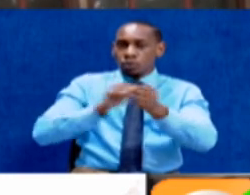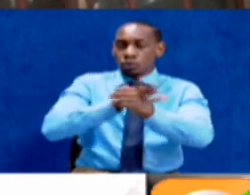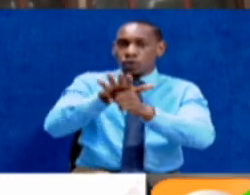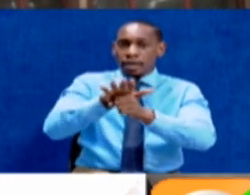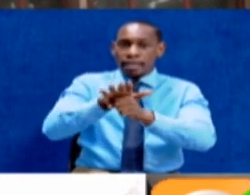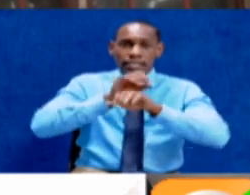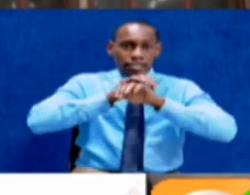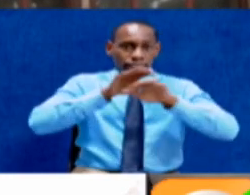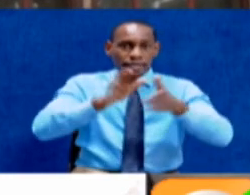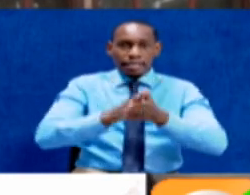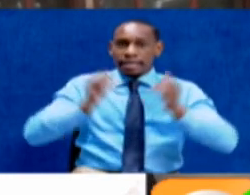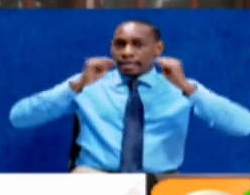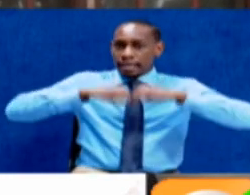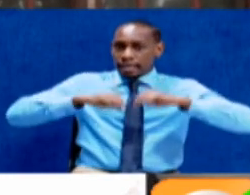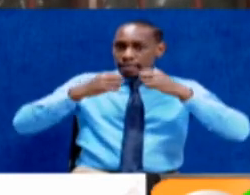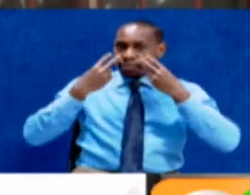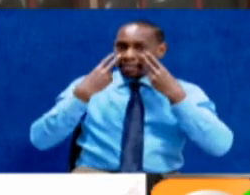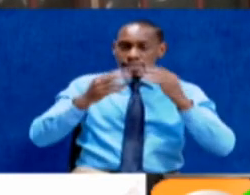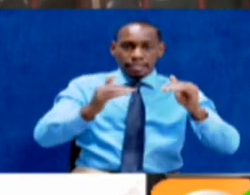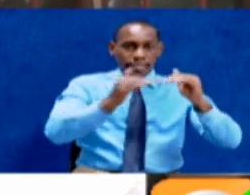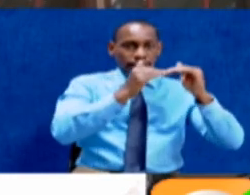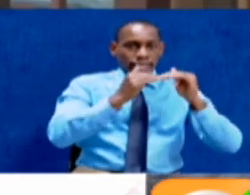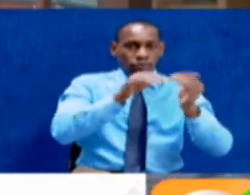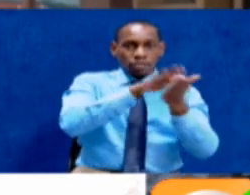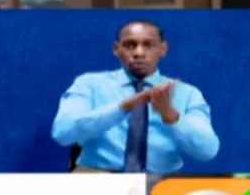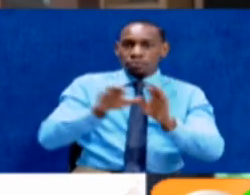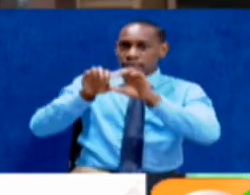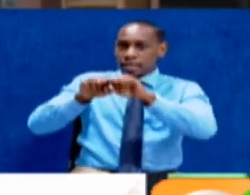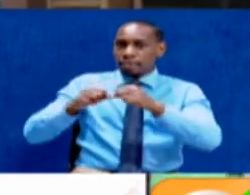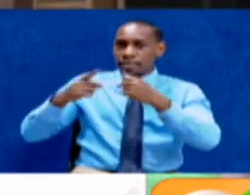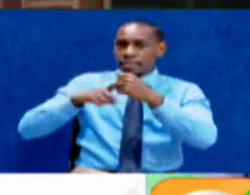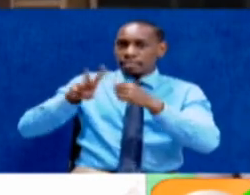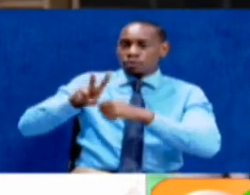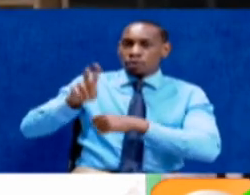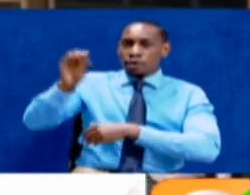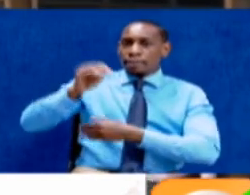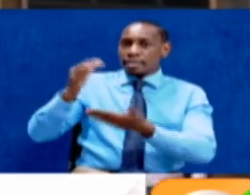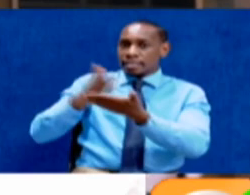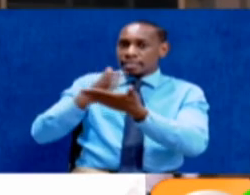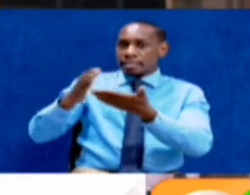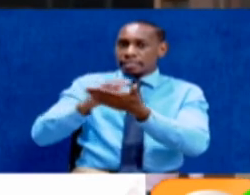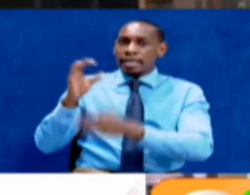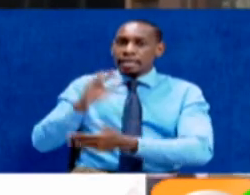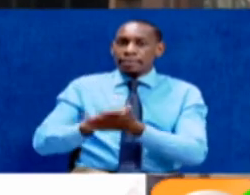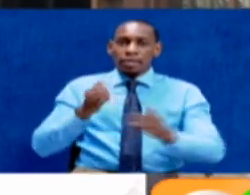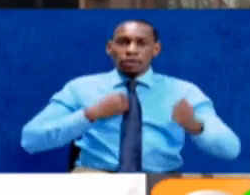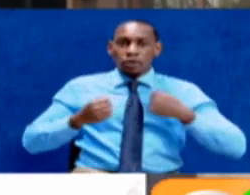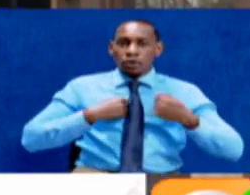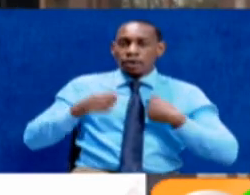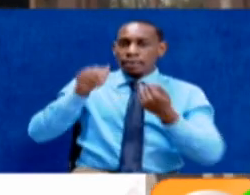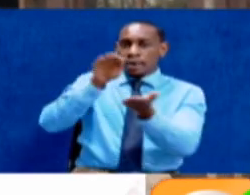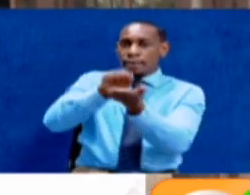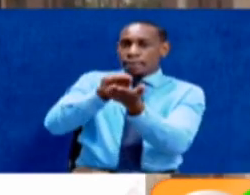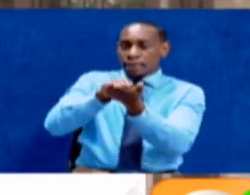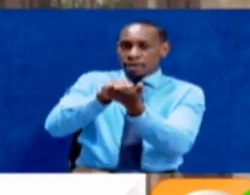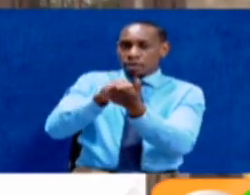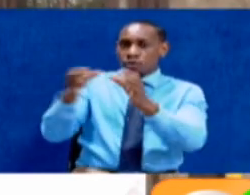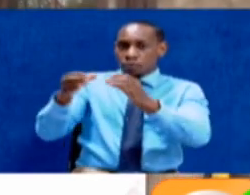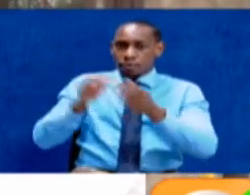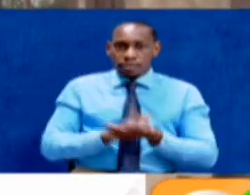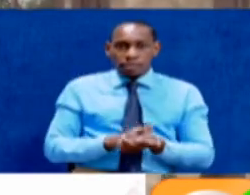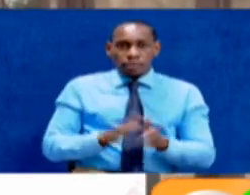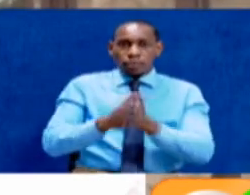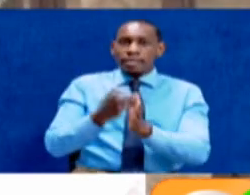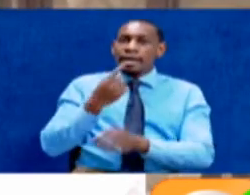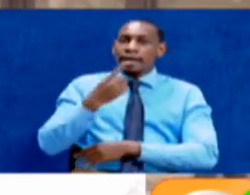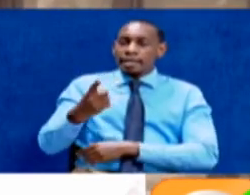COVID-19 pandemic. The deal would have seen Equity Group acquire 62% of the share capital of Rwanda's Banque Populaire do Rwanda